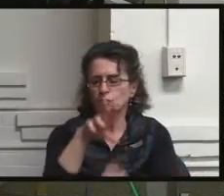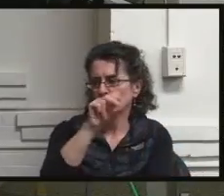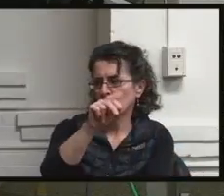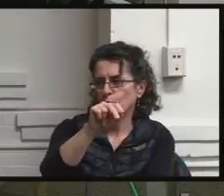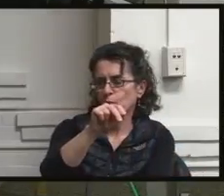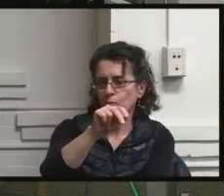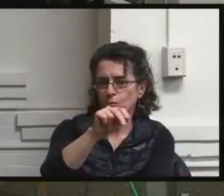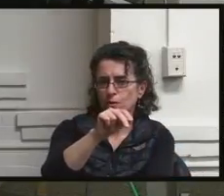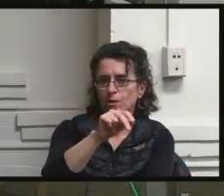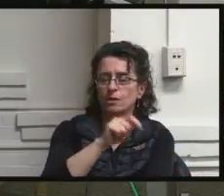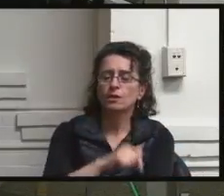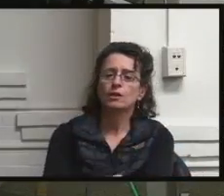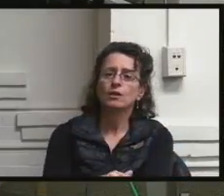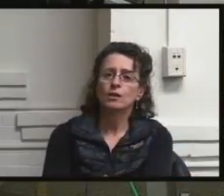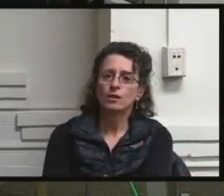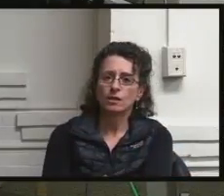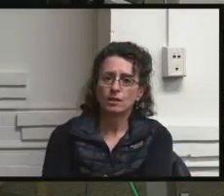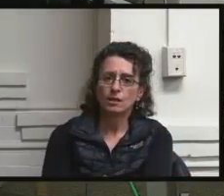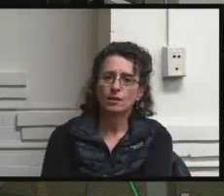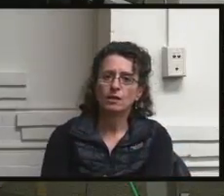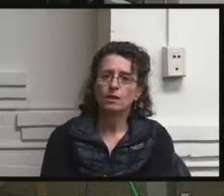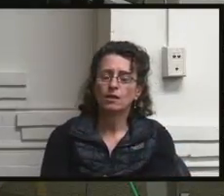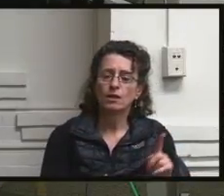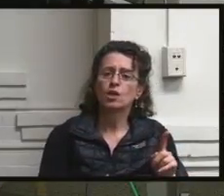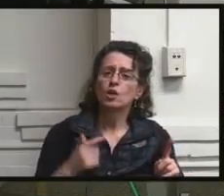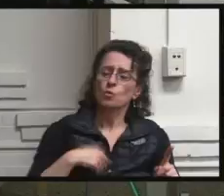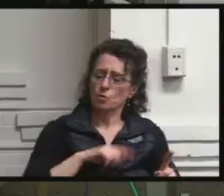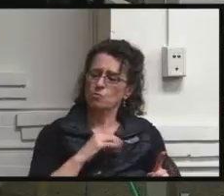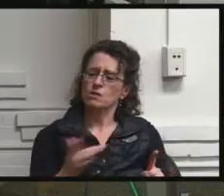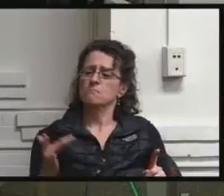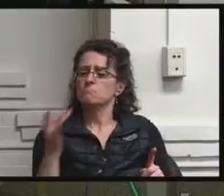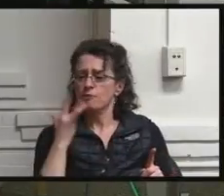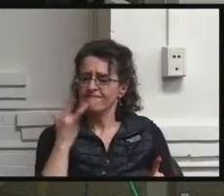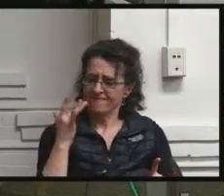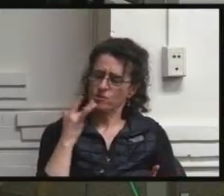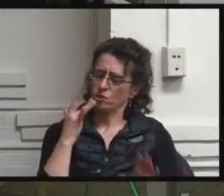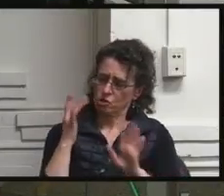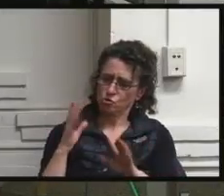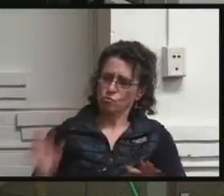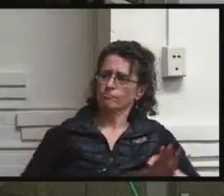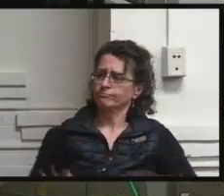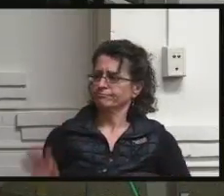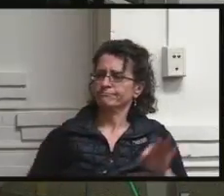that for a reduction in what we have to pay in the DID.